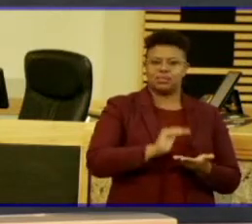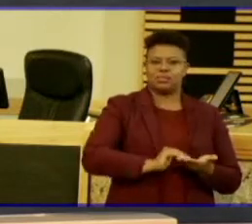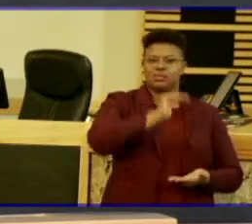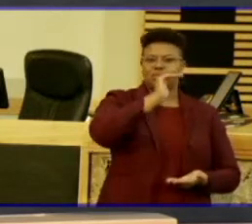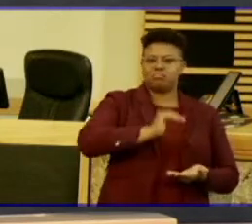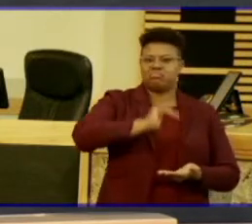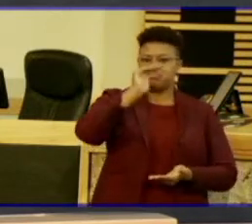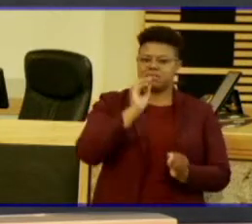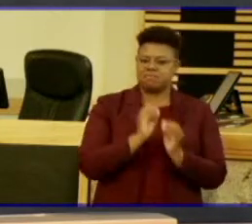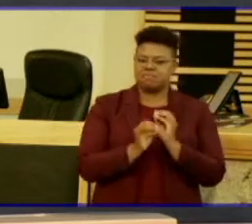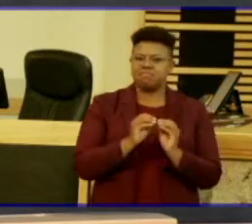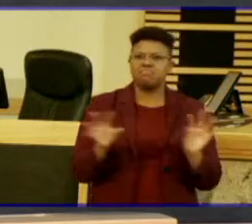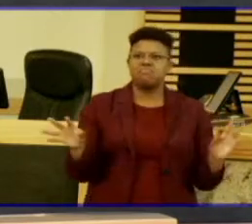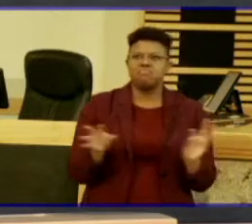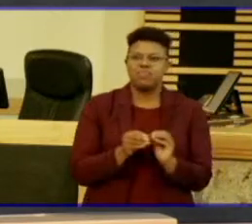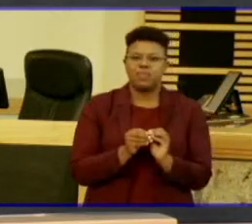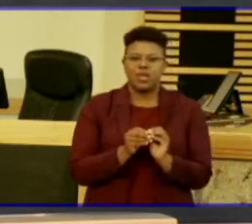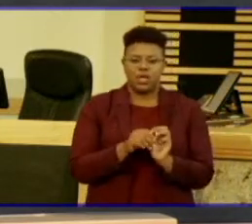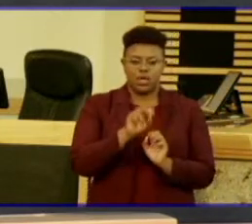production, a total of